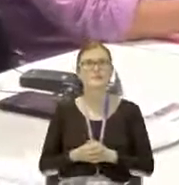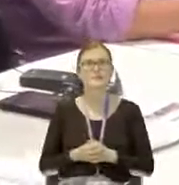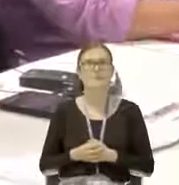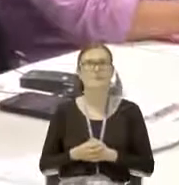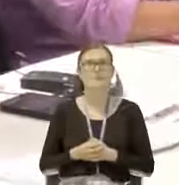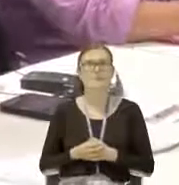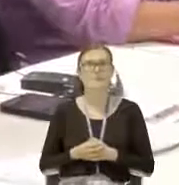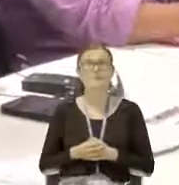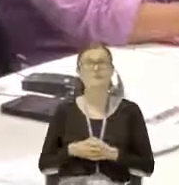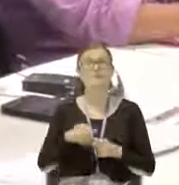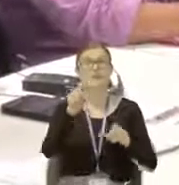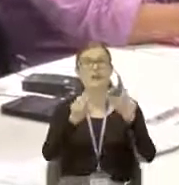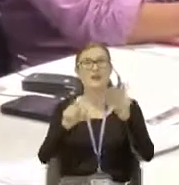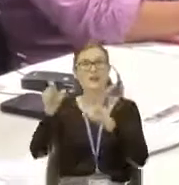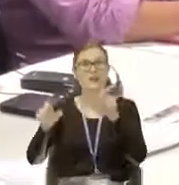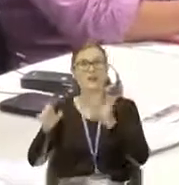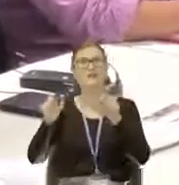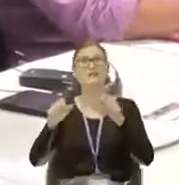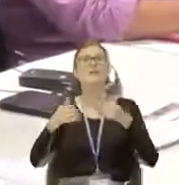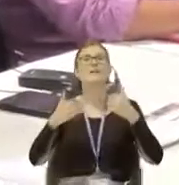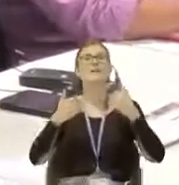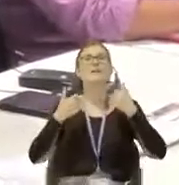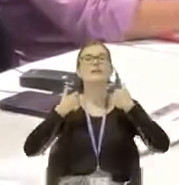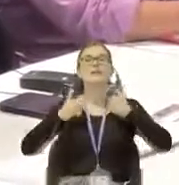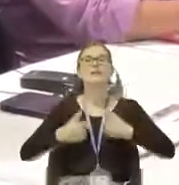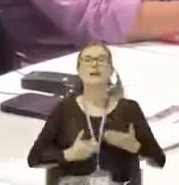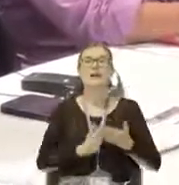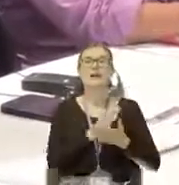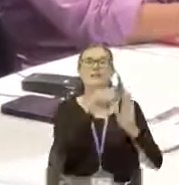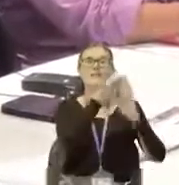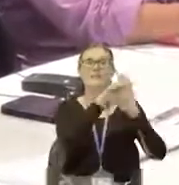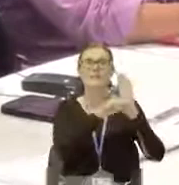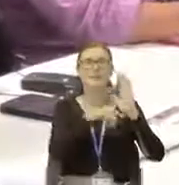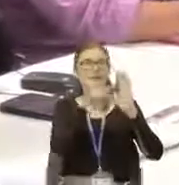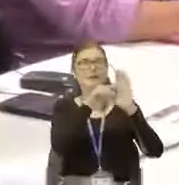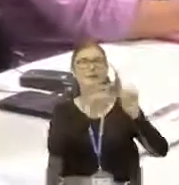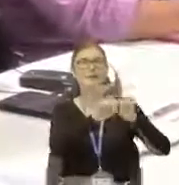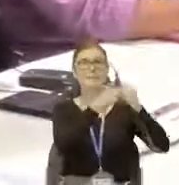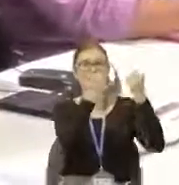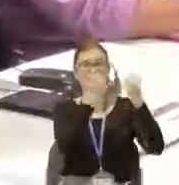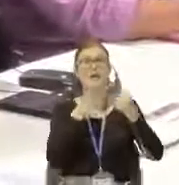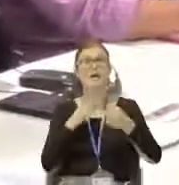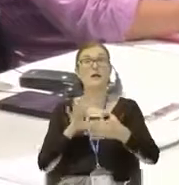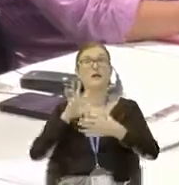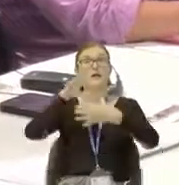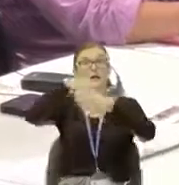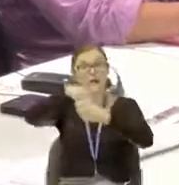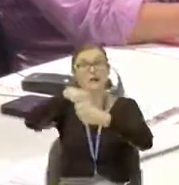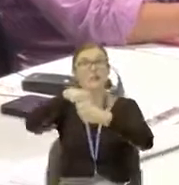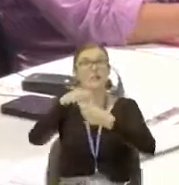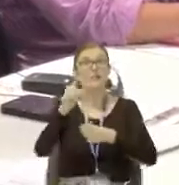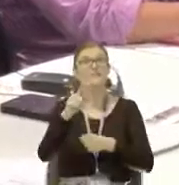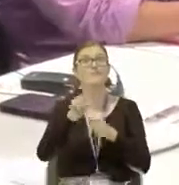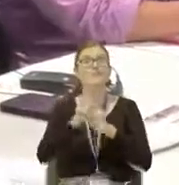governance from them is actually giving opportunity to sacrifice the people and community.